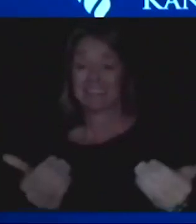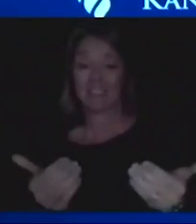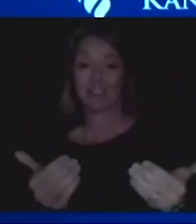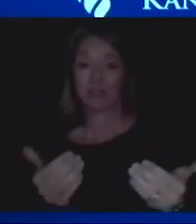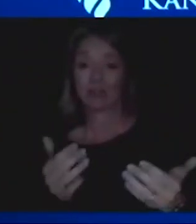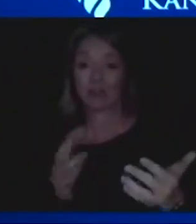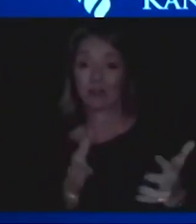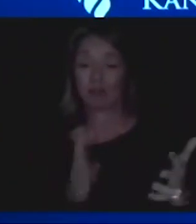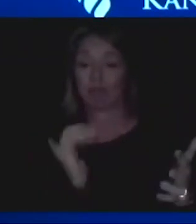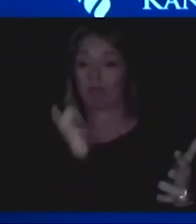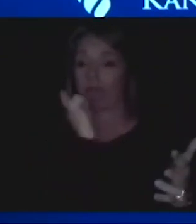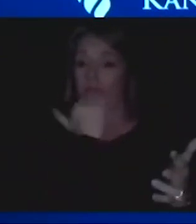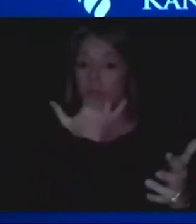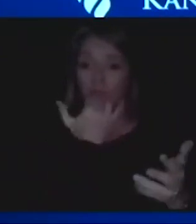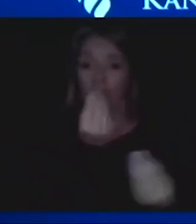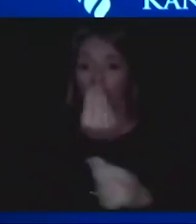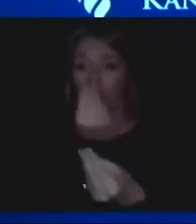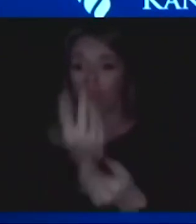to delude you. We're not here